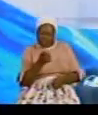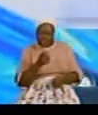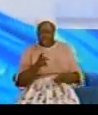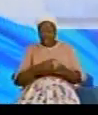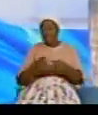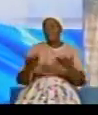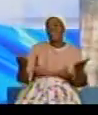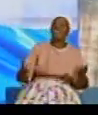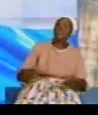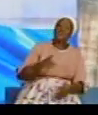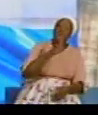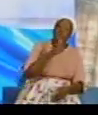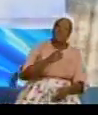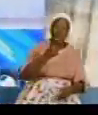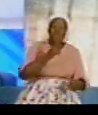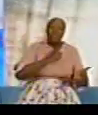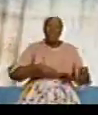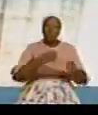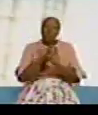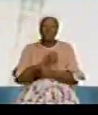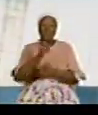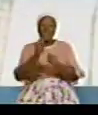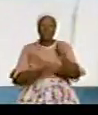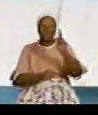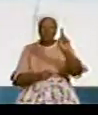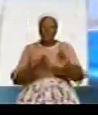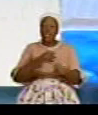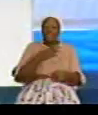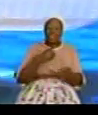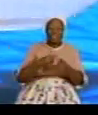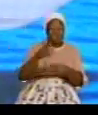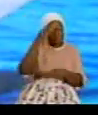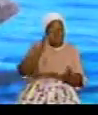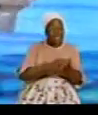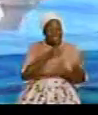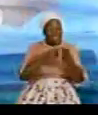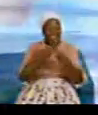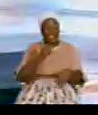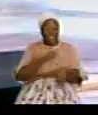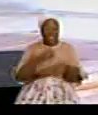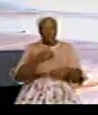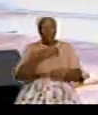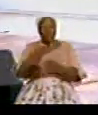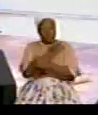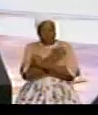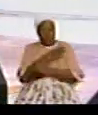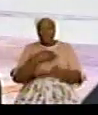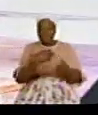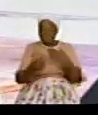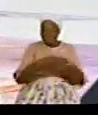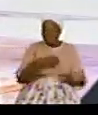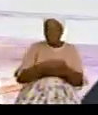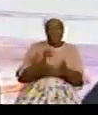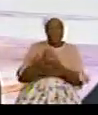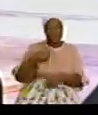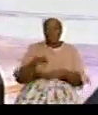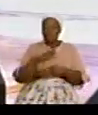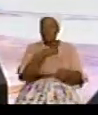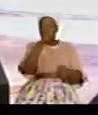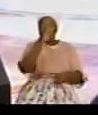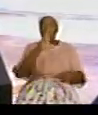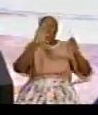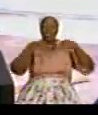God loves everybody, and this is an age of love, and whatever we're doing, God